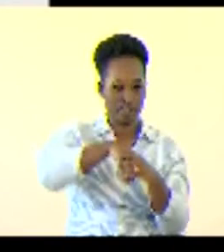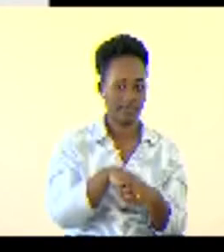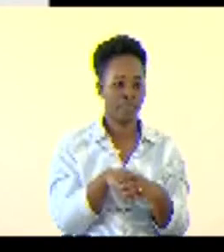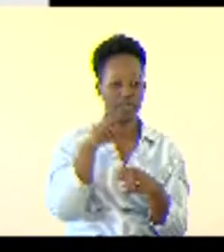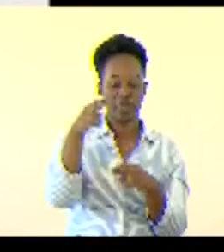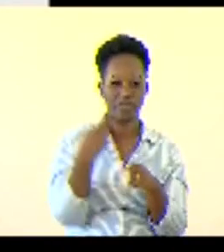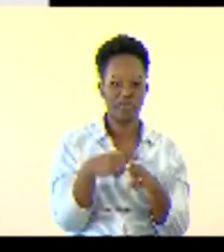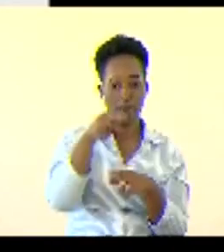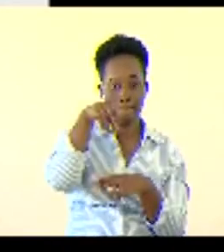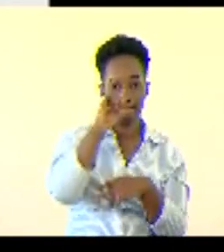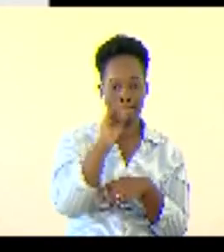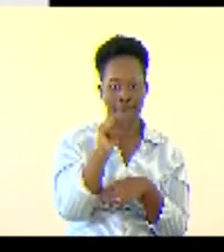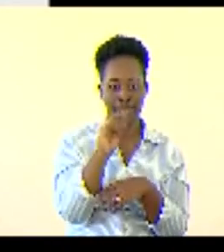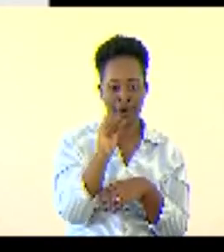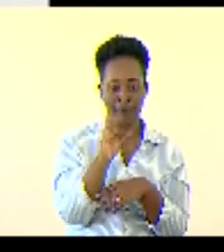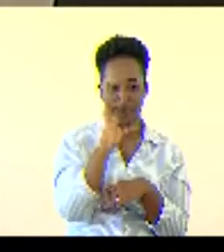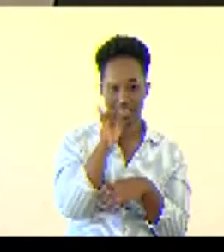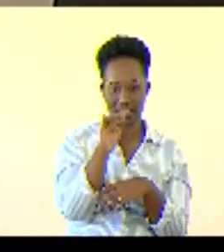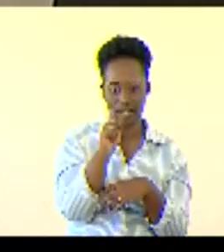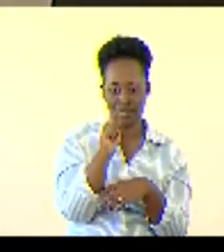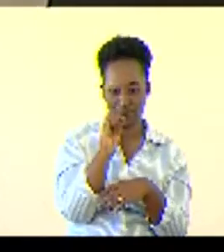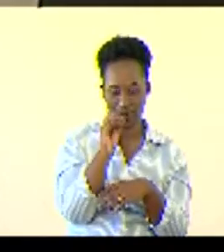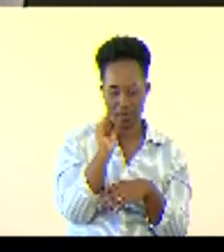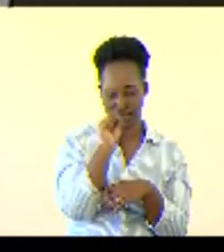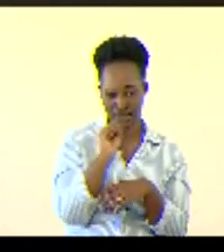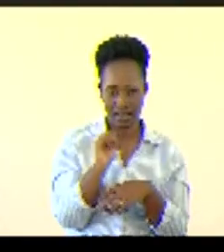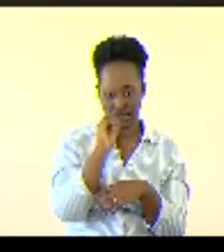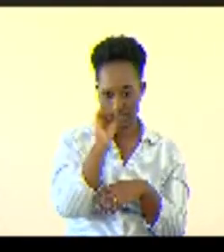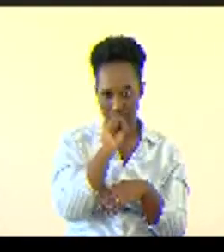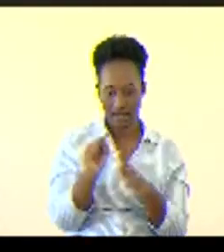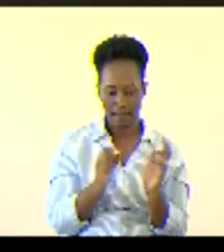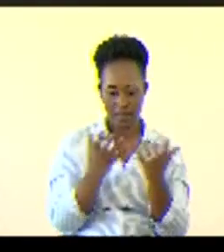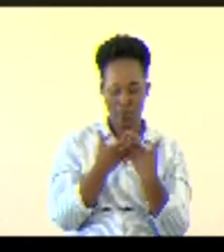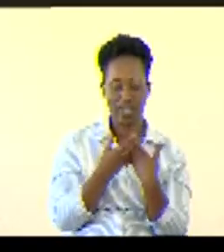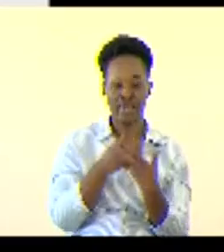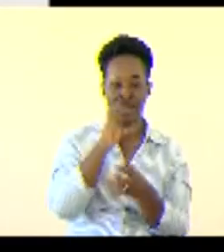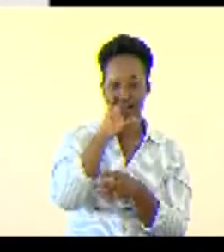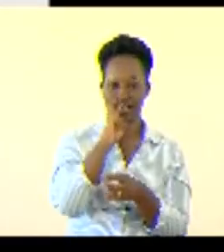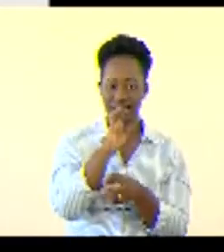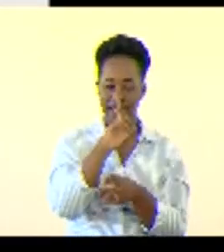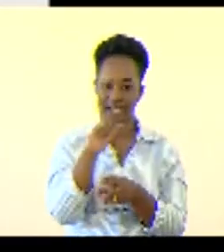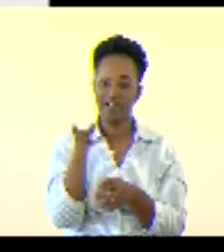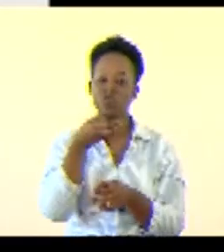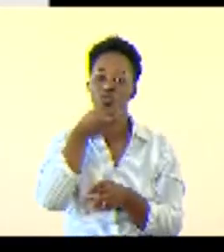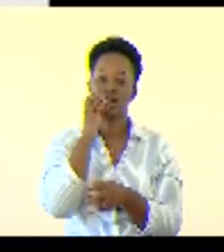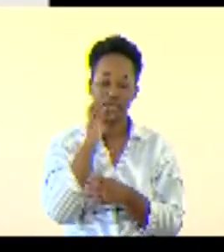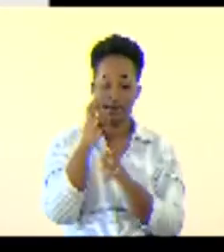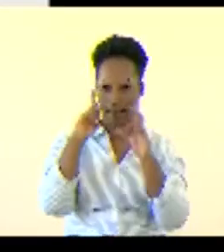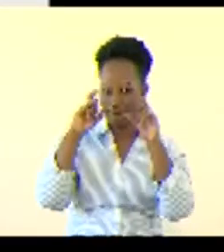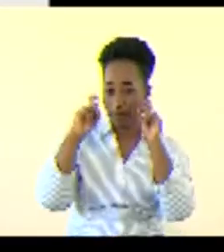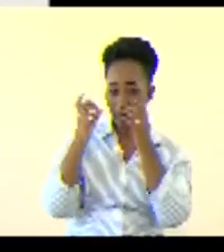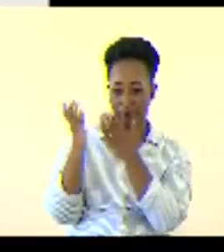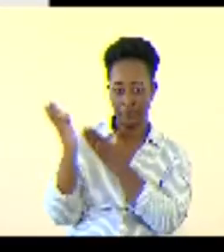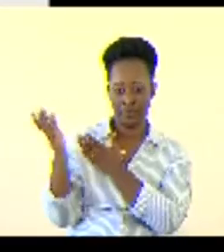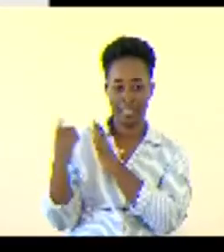pinocytosis, is referred to as cell drinking. Good. Let's go to the diagram. The diagram that tries